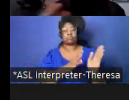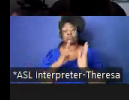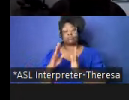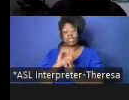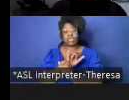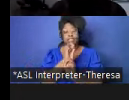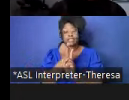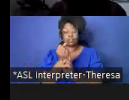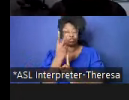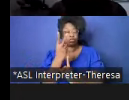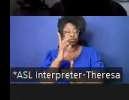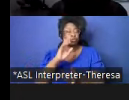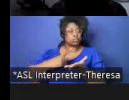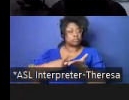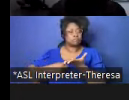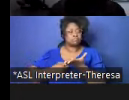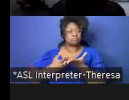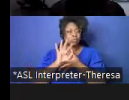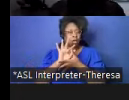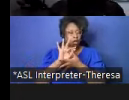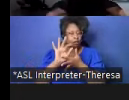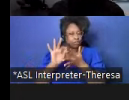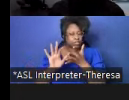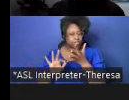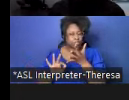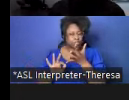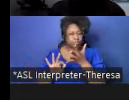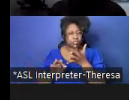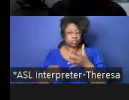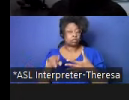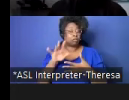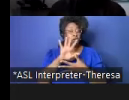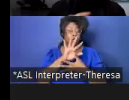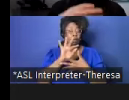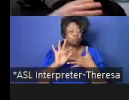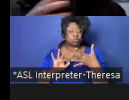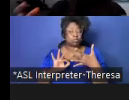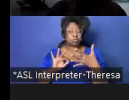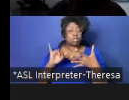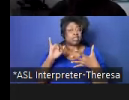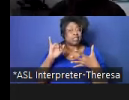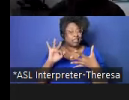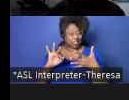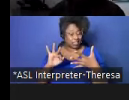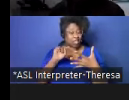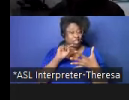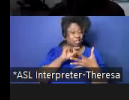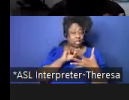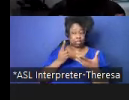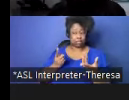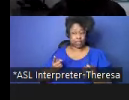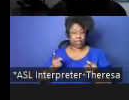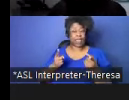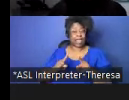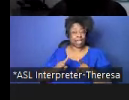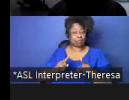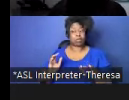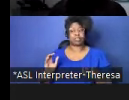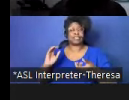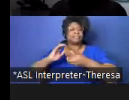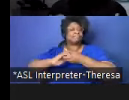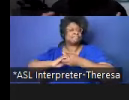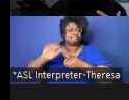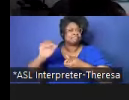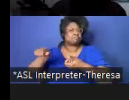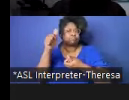talk through different options that can only be done if they're done in coordination with someone else.